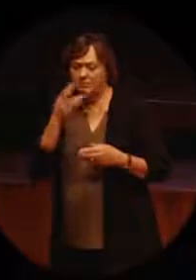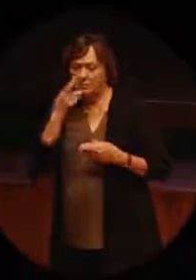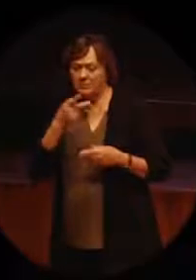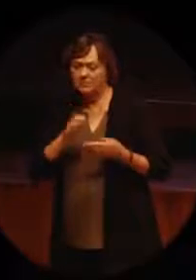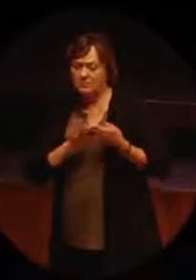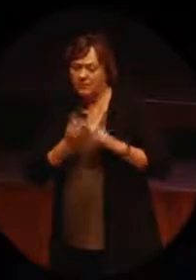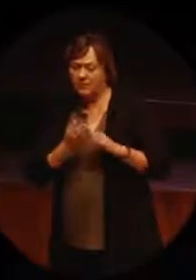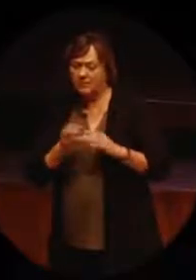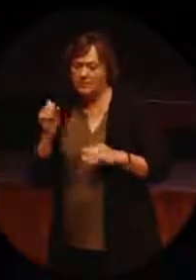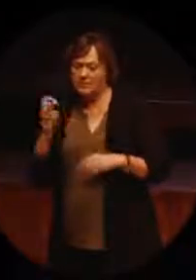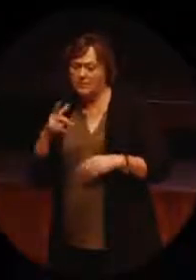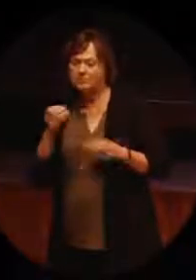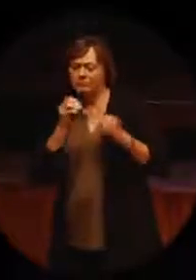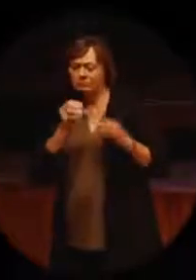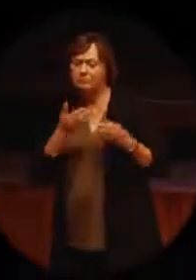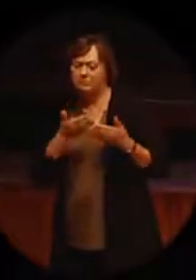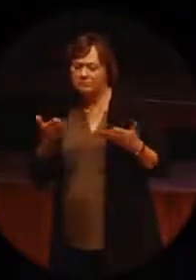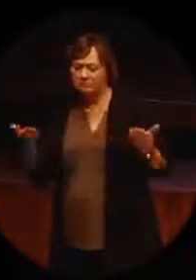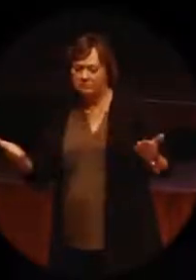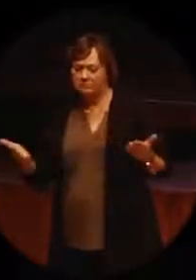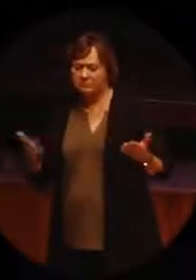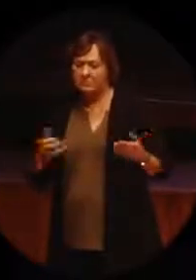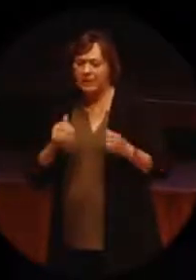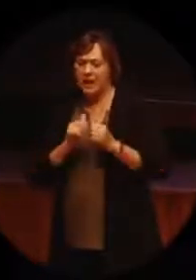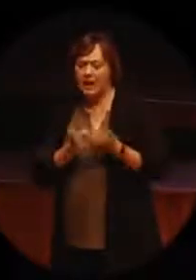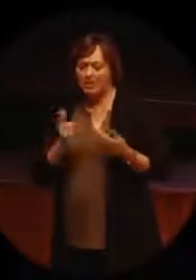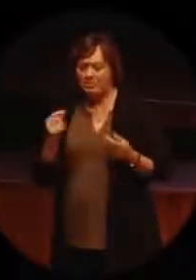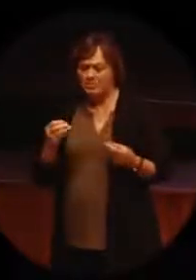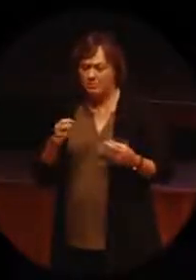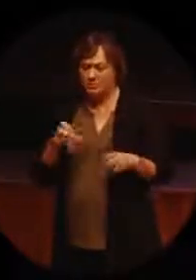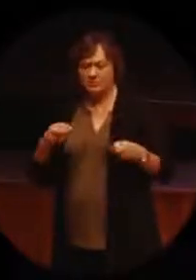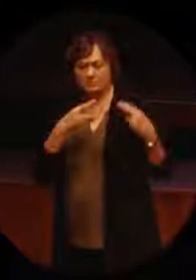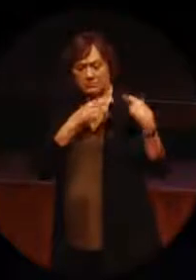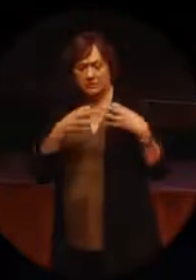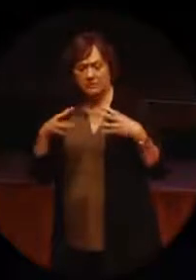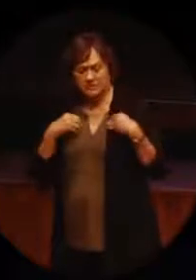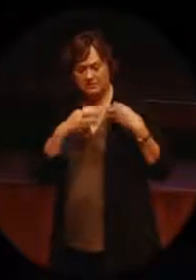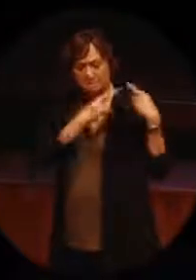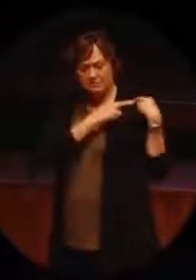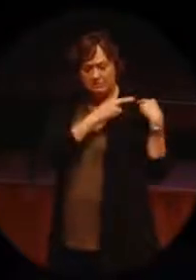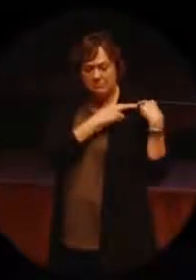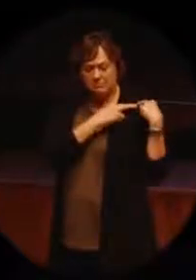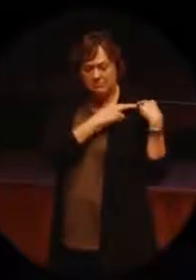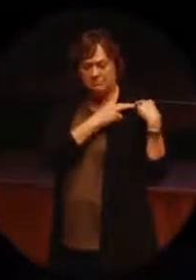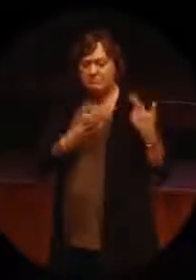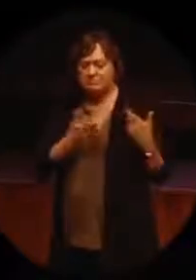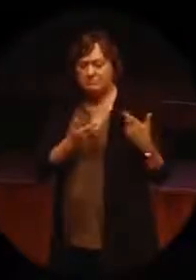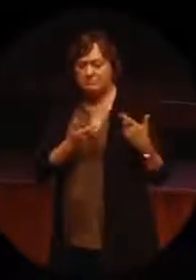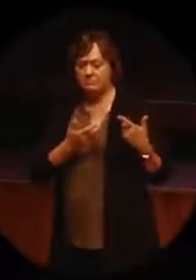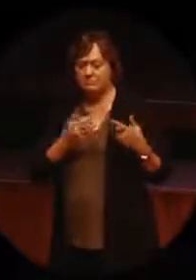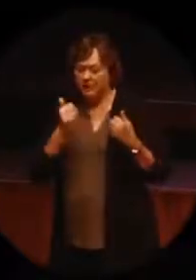him into a SEAL. Taught him a lot of things. Taught him how to take responsibility for his